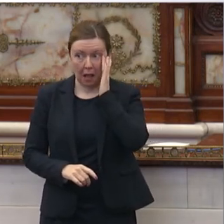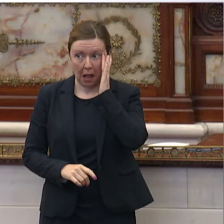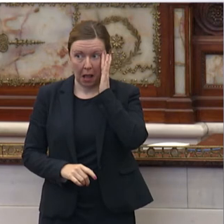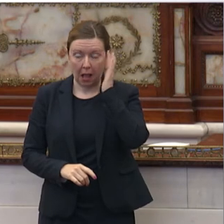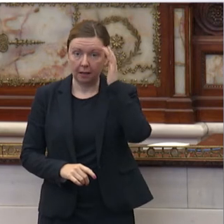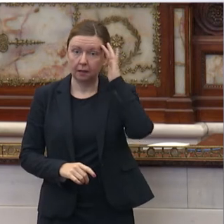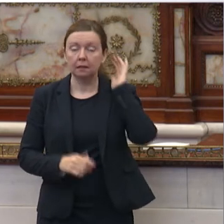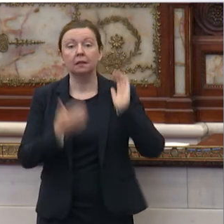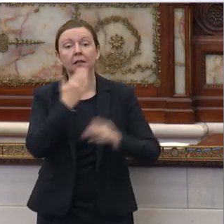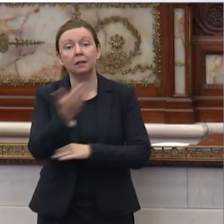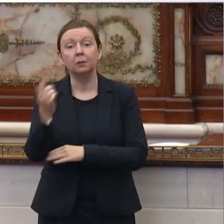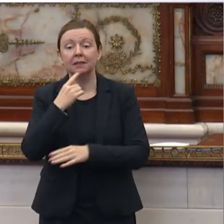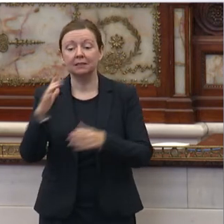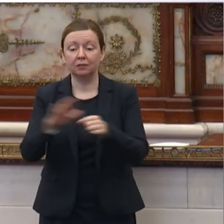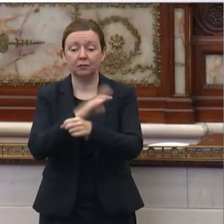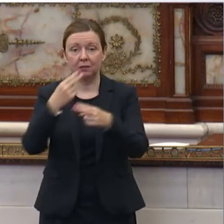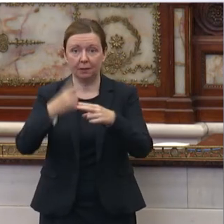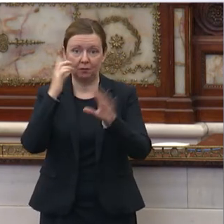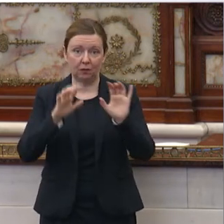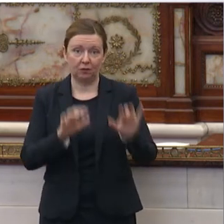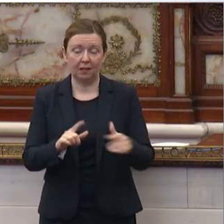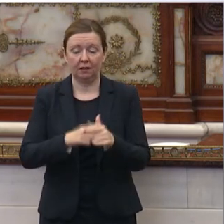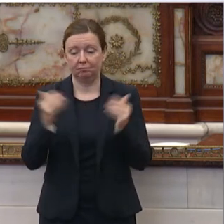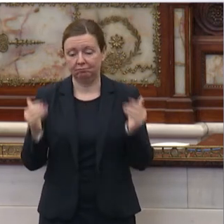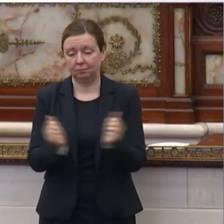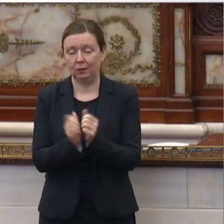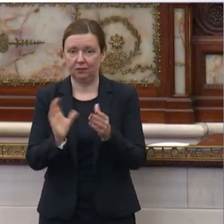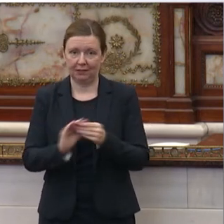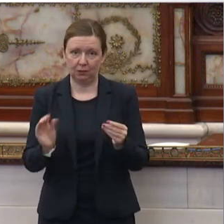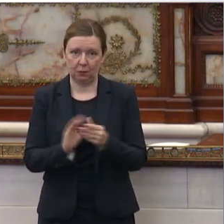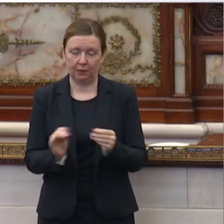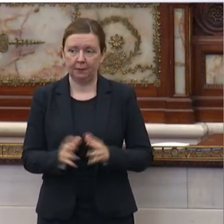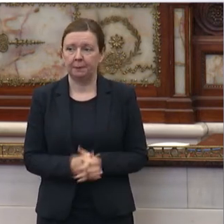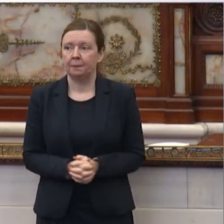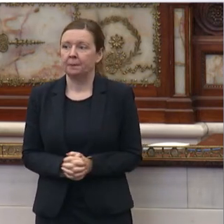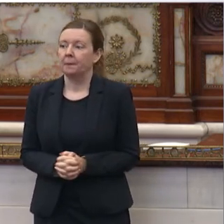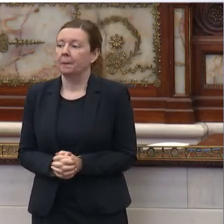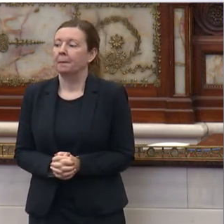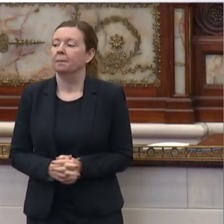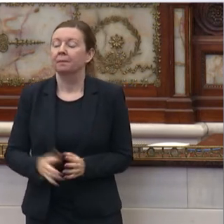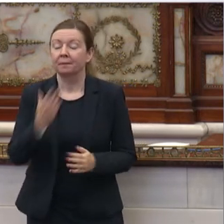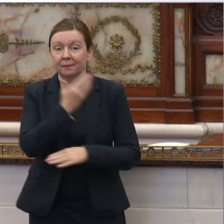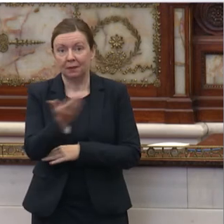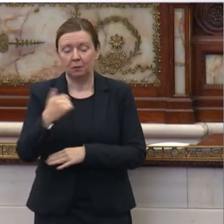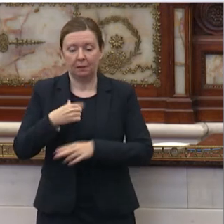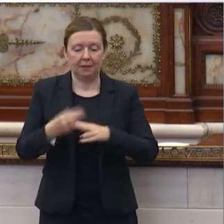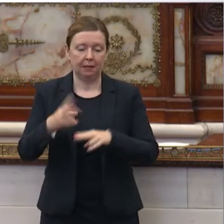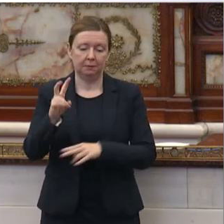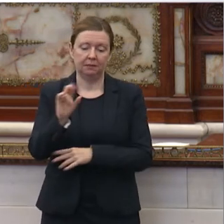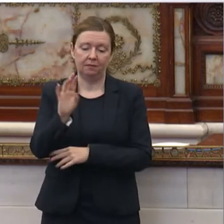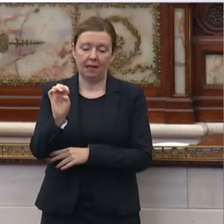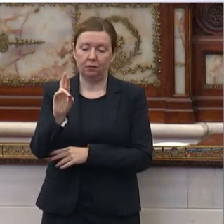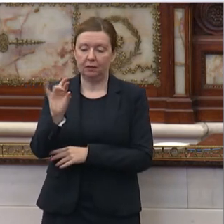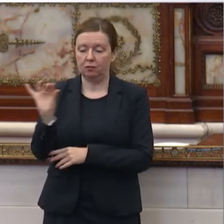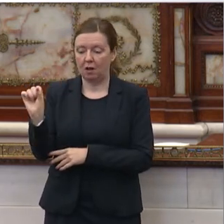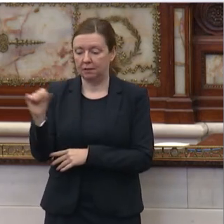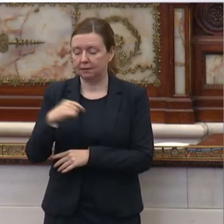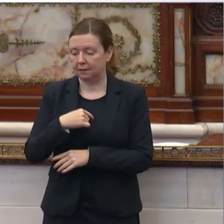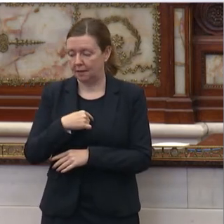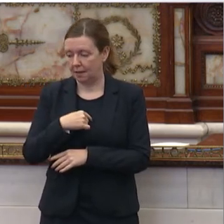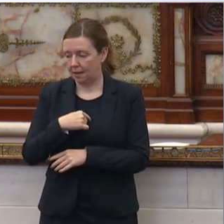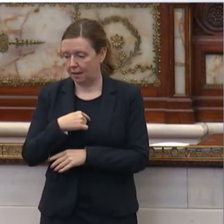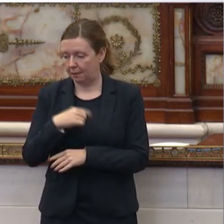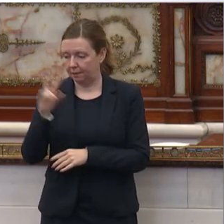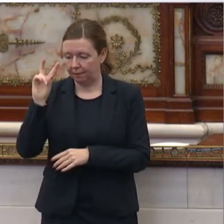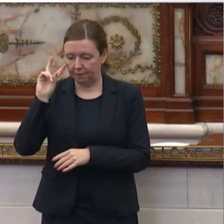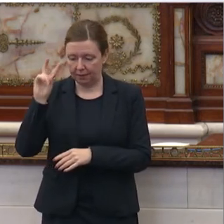Good morning. Yes. State for the record, and please proceed with your testimony. Good morning. My name is Valerie Ross. I'm VP